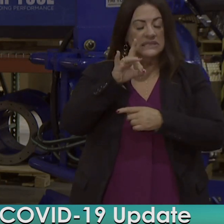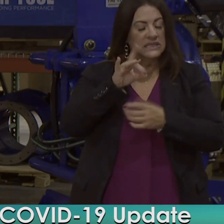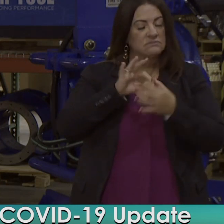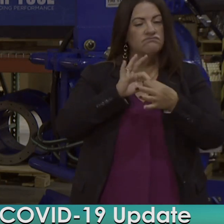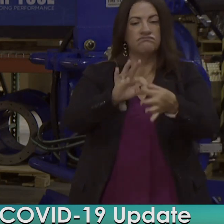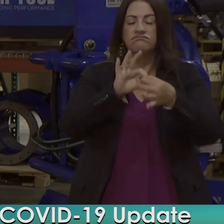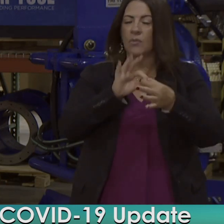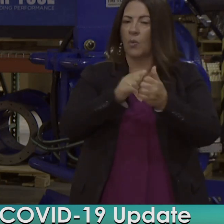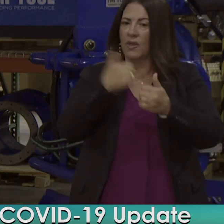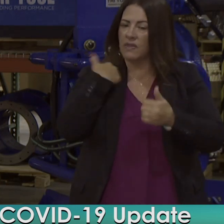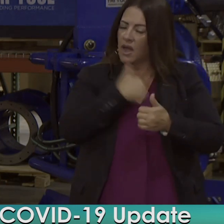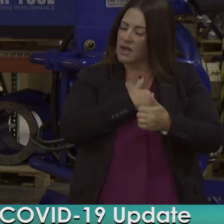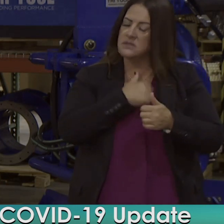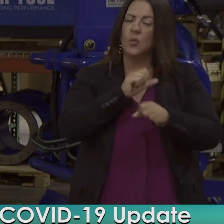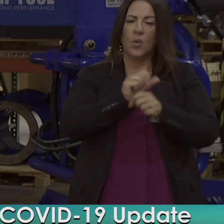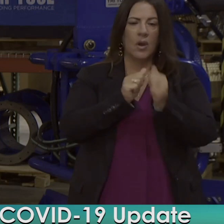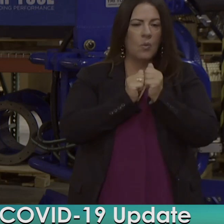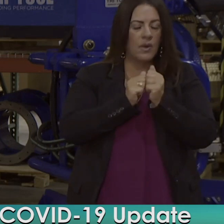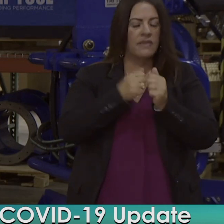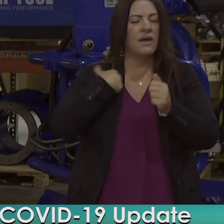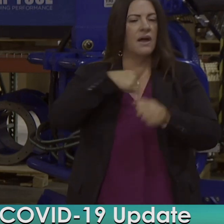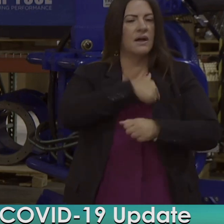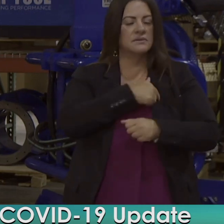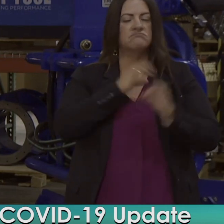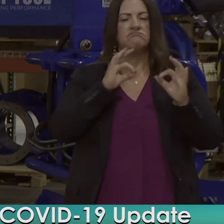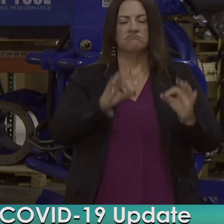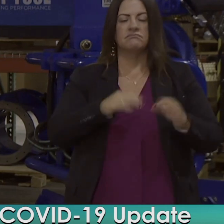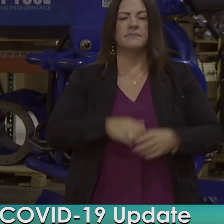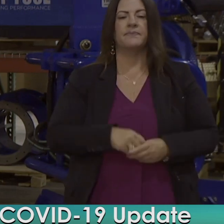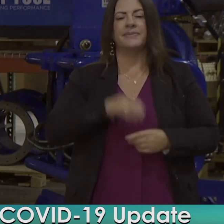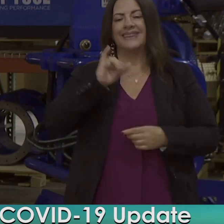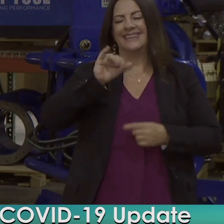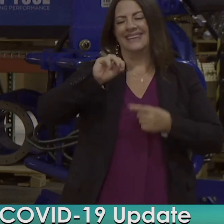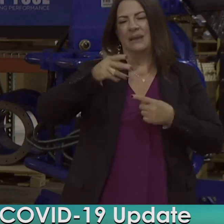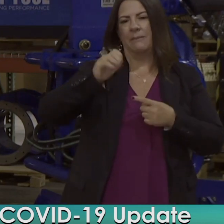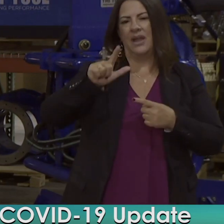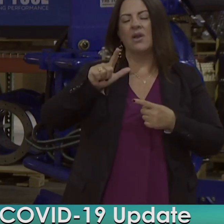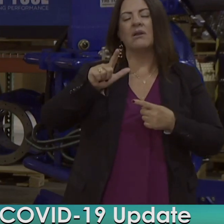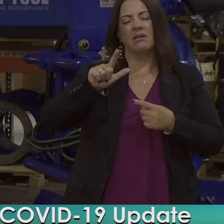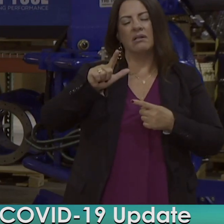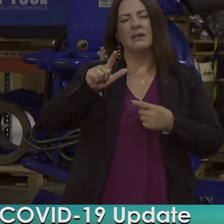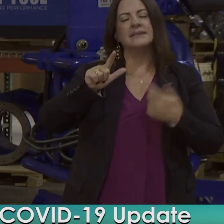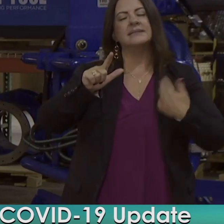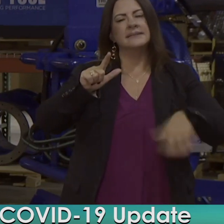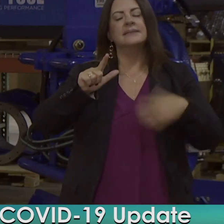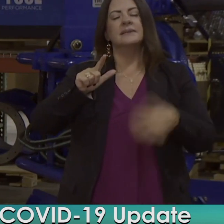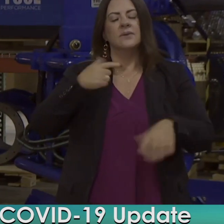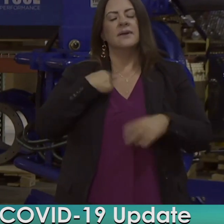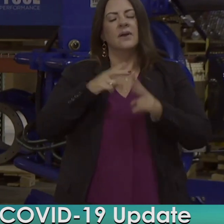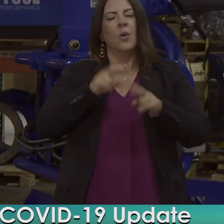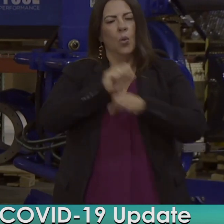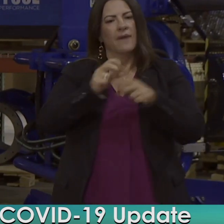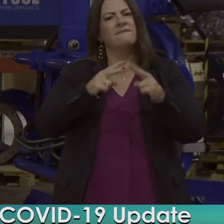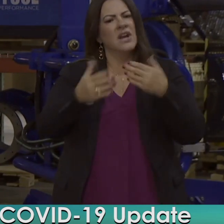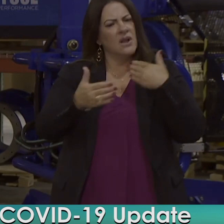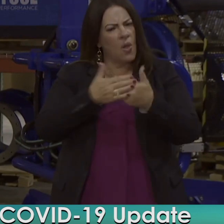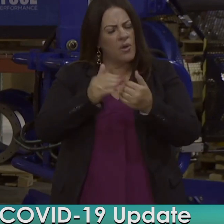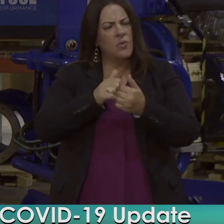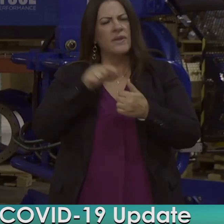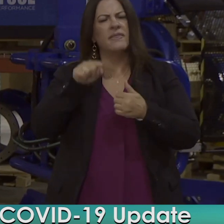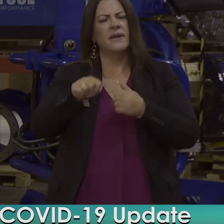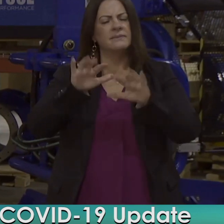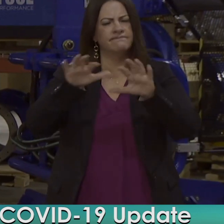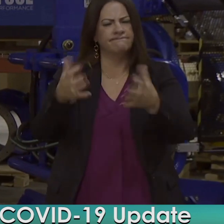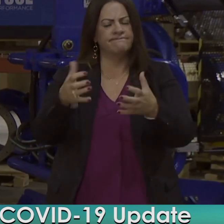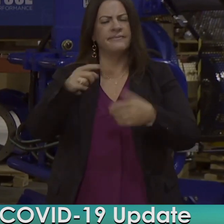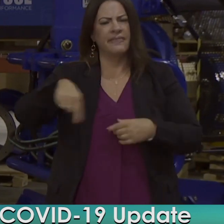process. Imperial County, as mentioned, has been on our monitoring list, and we've been working very closely with them, and they've been excellent partners